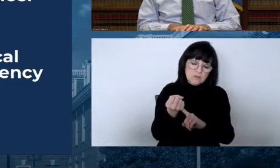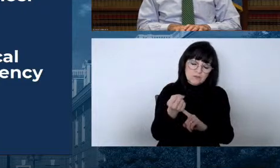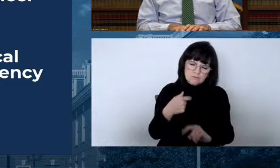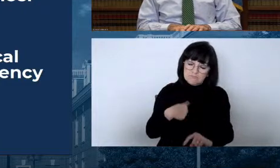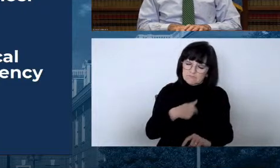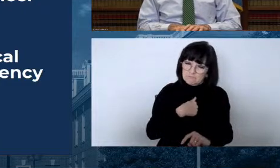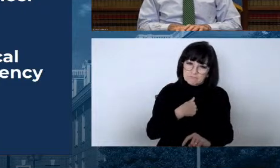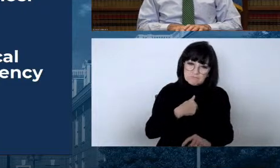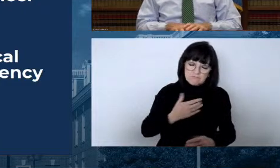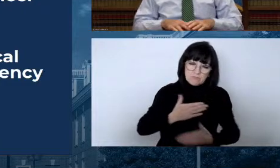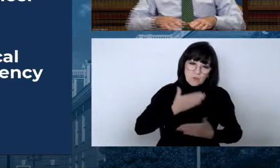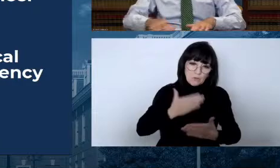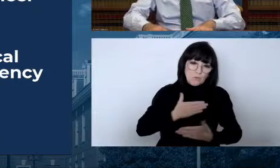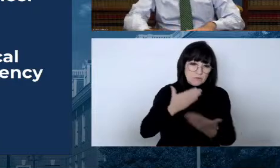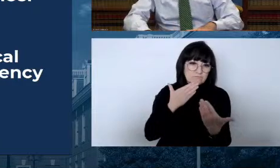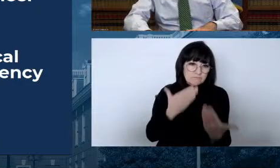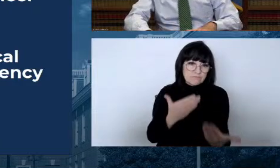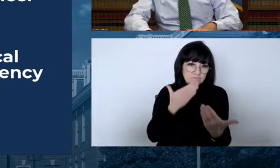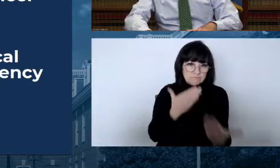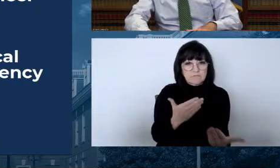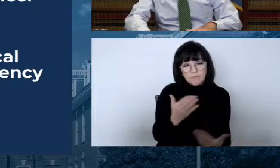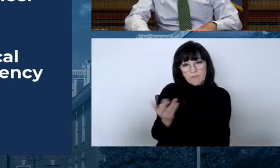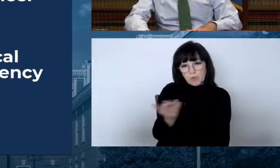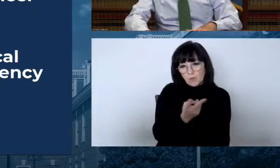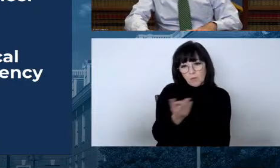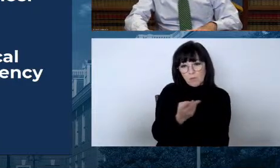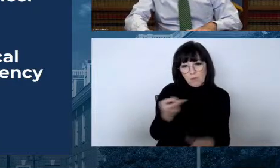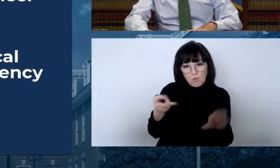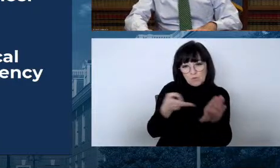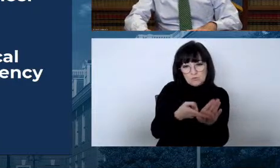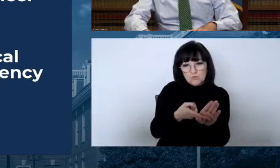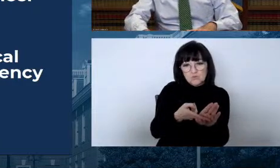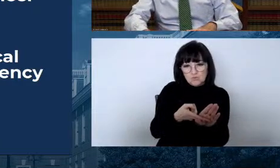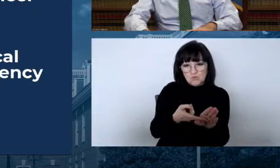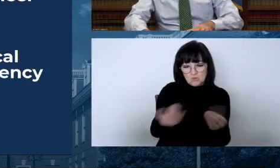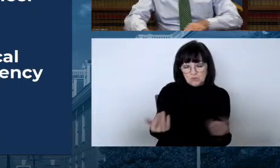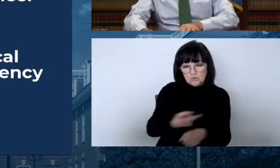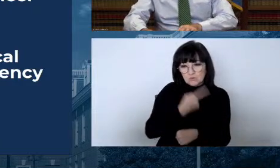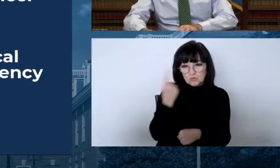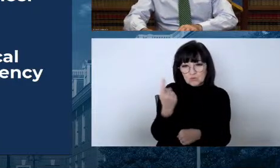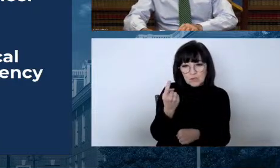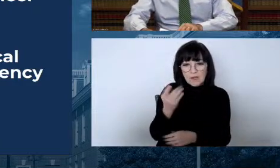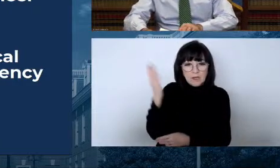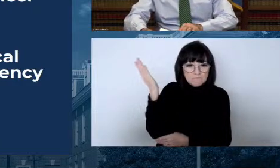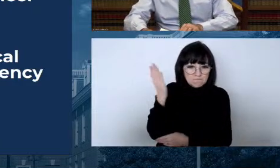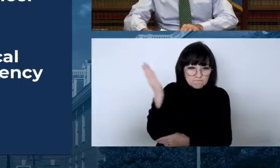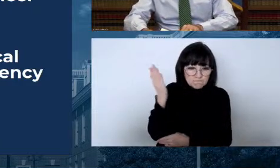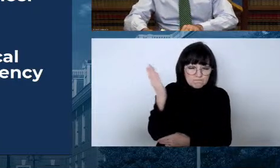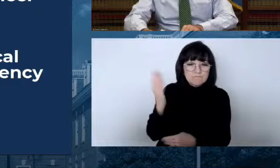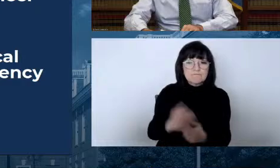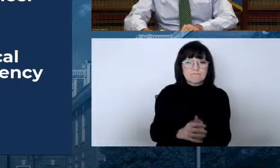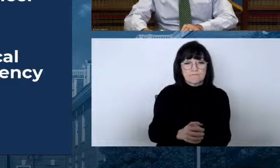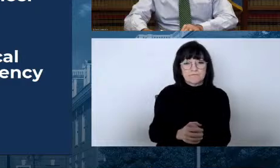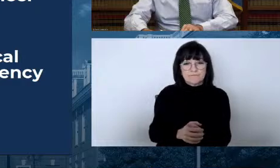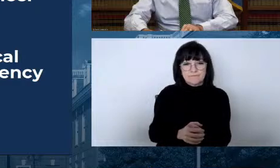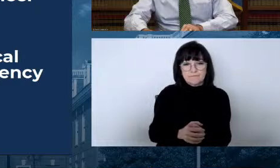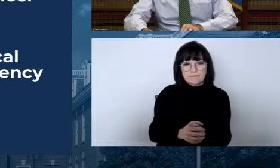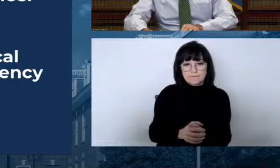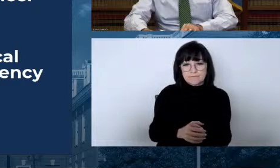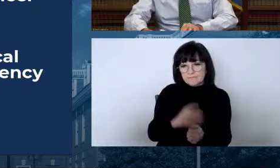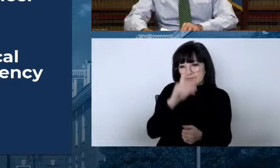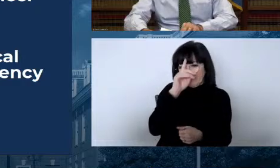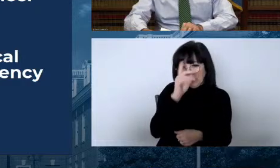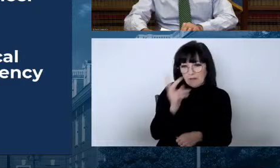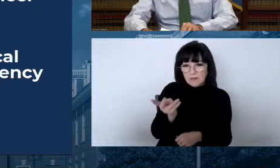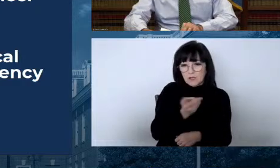much Dr. Siegelman and Dr. Silinski being with us today. They're both going to do a tag team on this last part of the